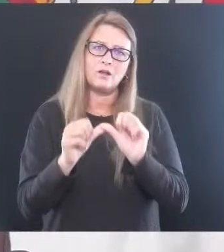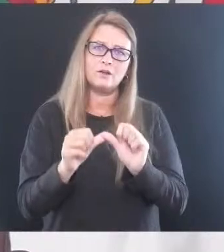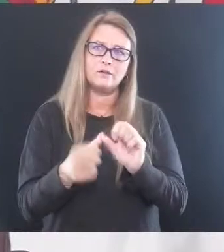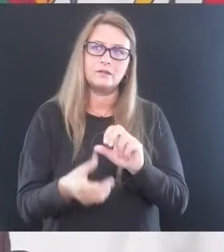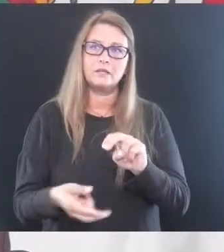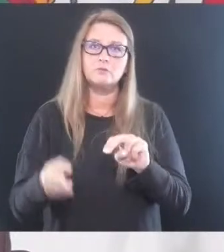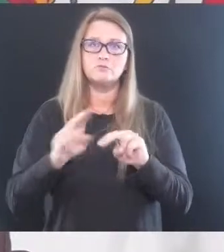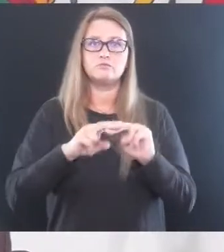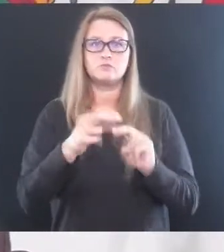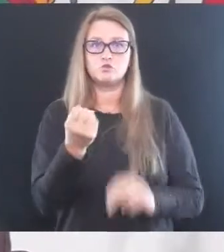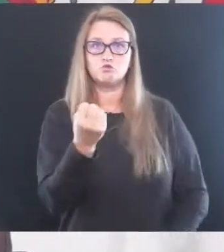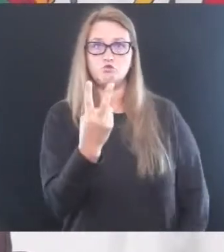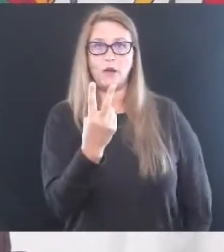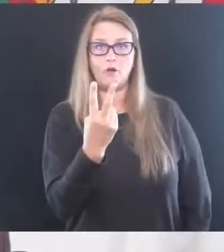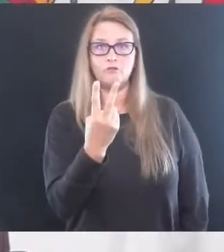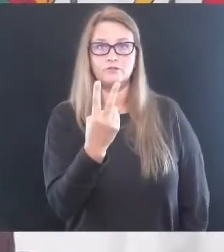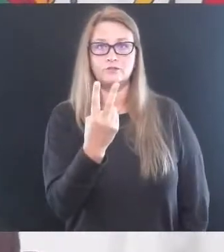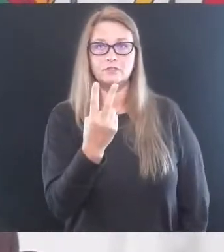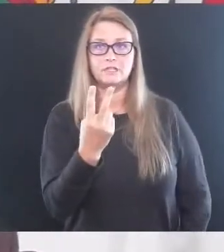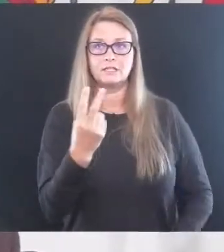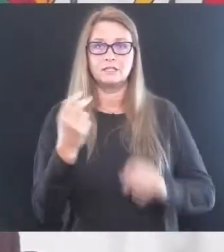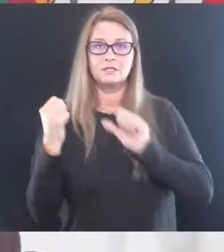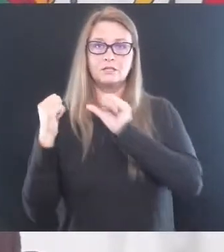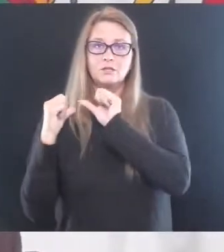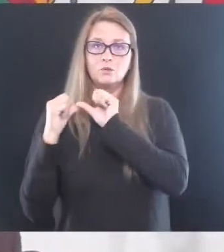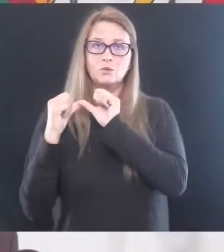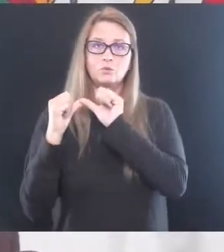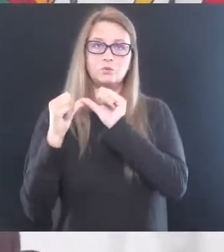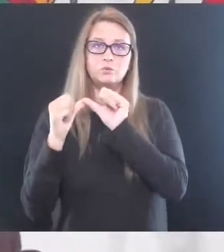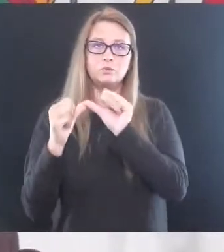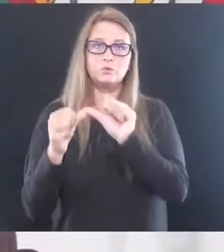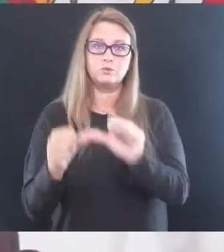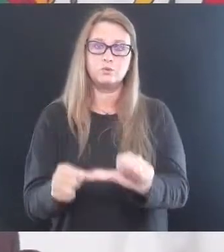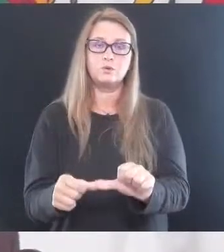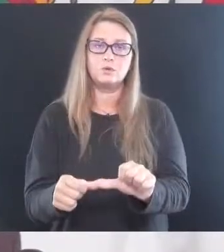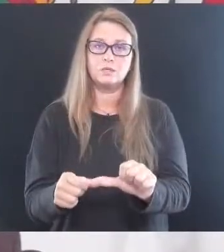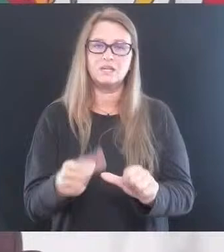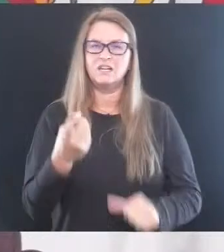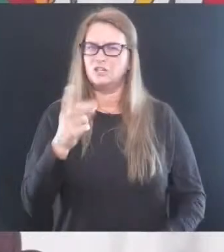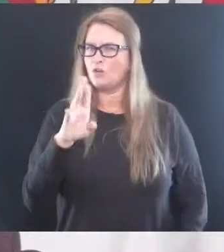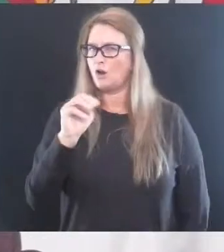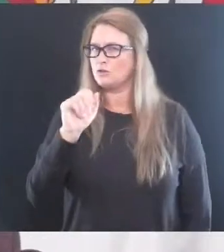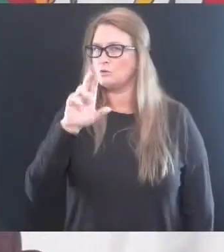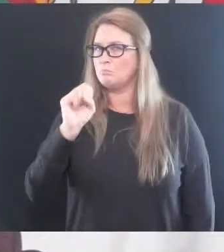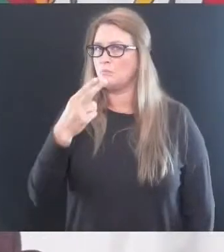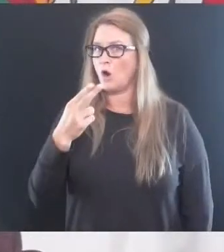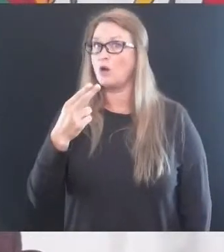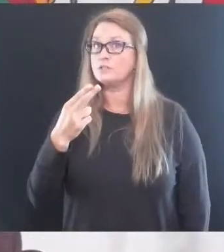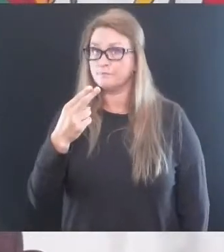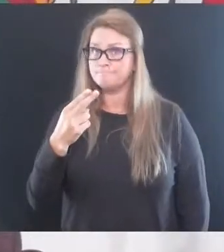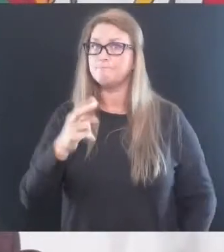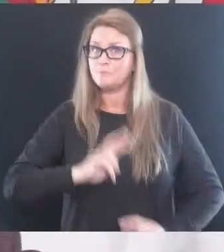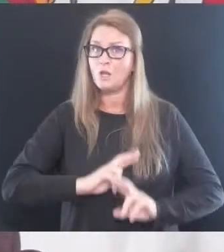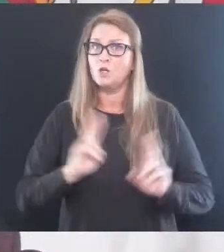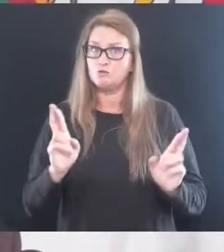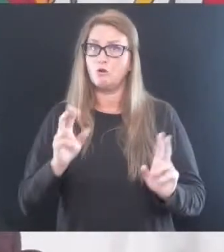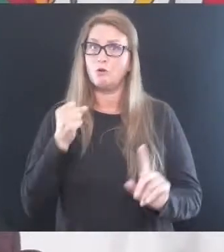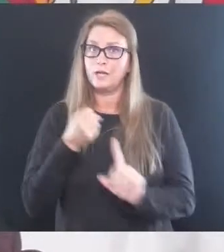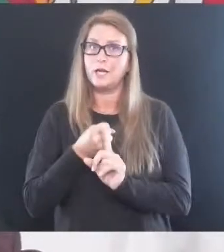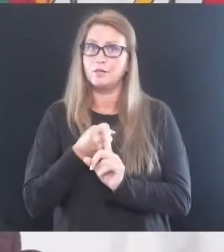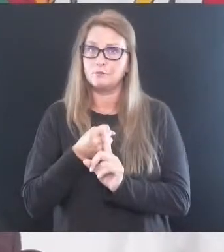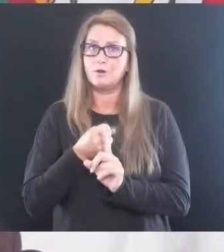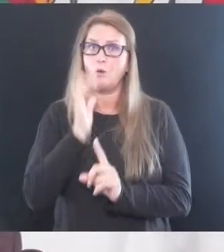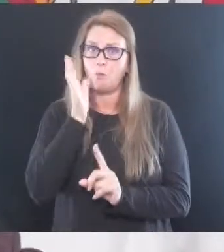12. And then shortly after that, Dr. Marsh said, it's getting ready to go in West